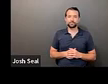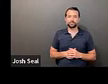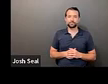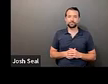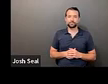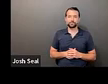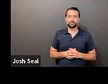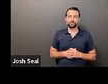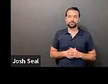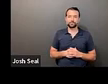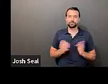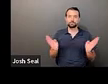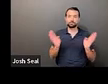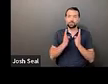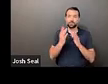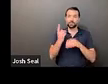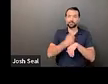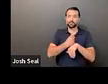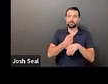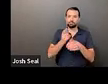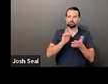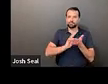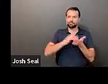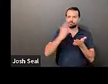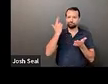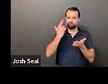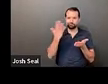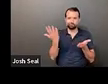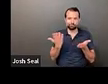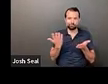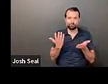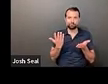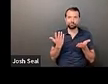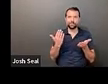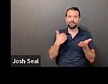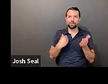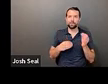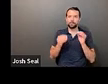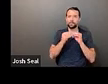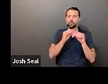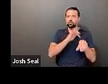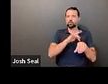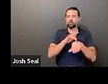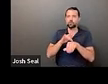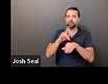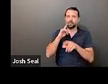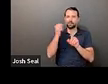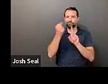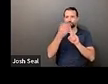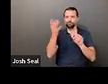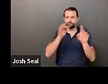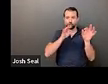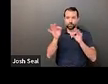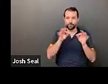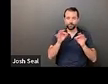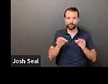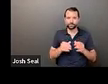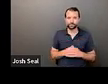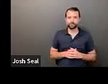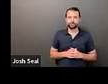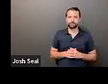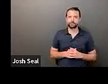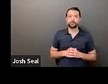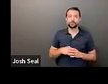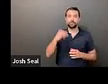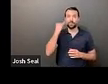for medical reasons. So these are some more resources that we will have available to you in case you have students on